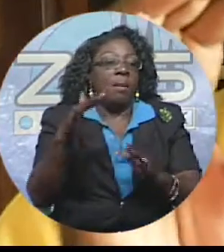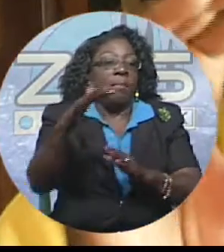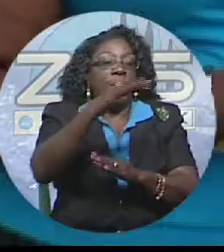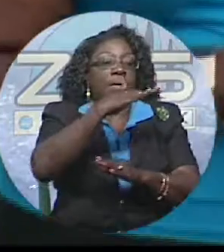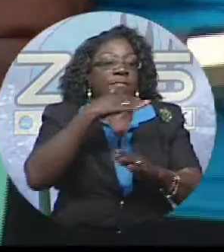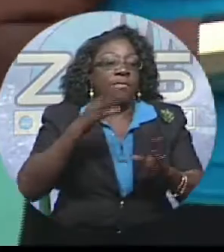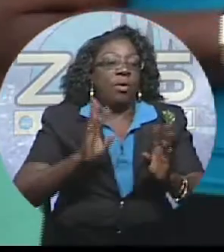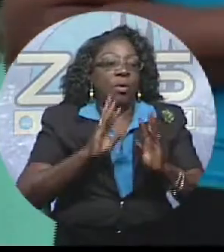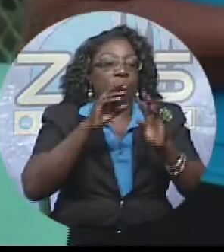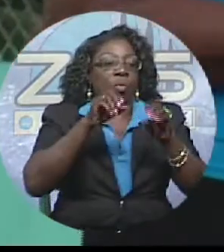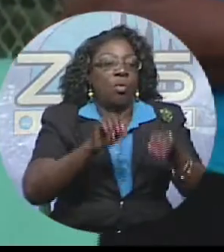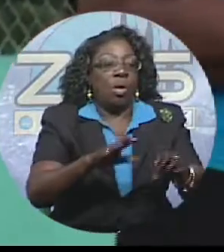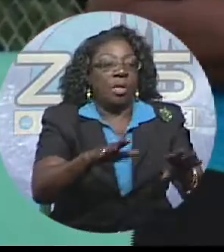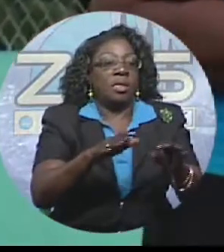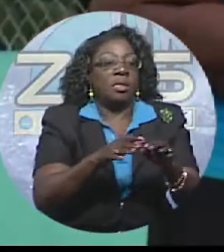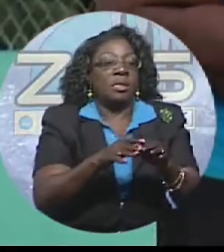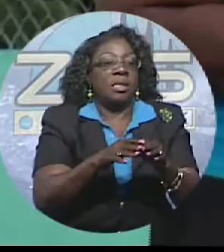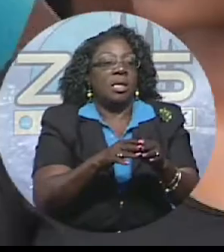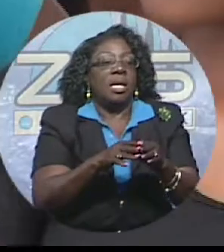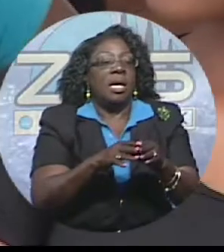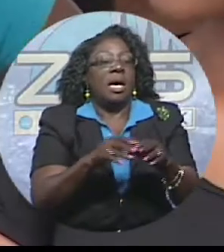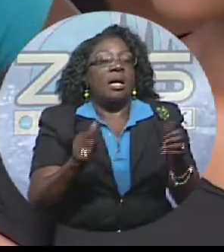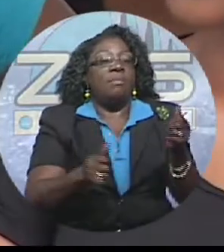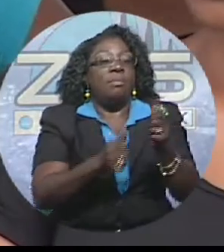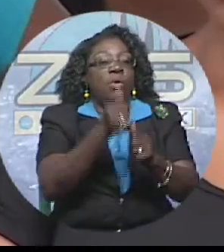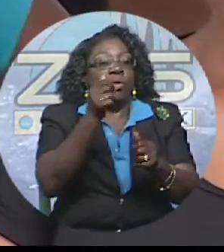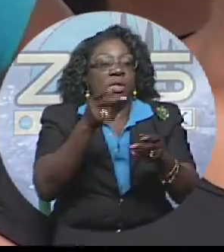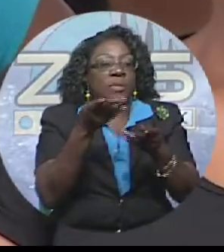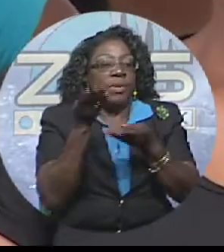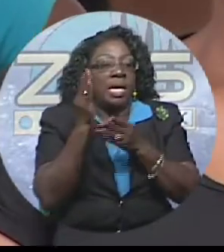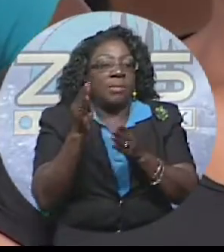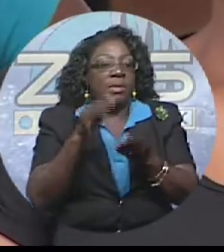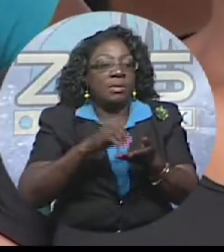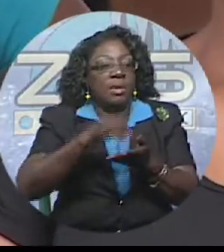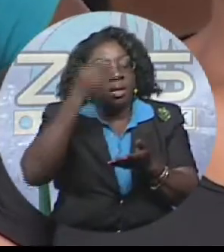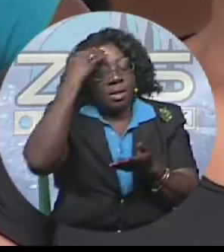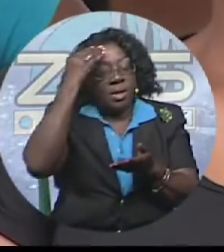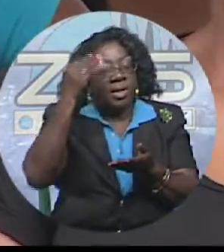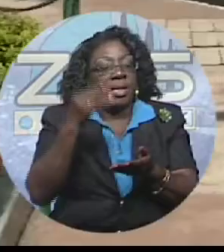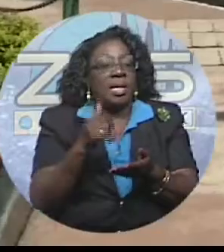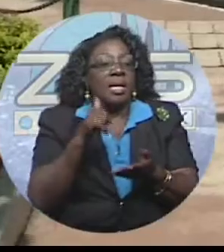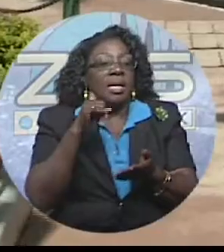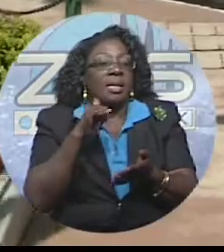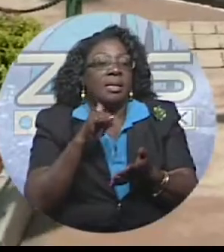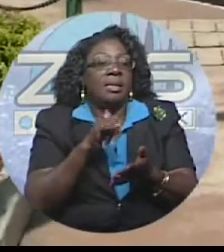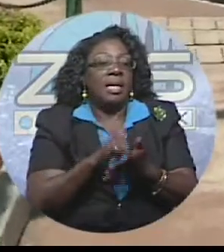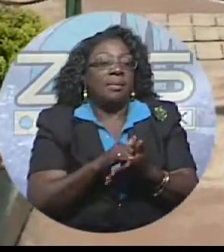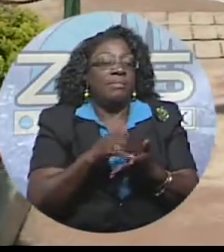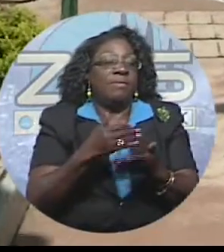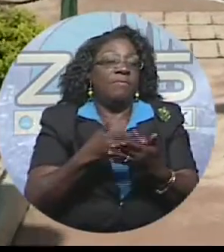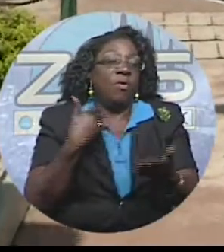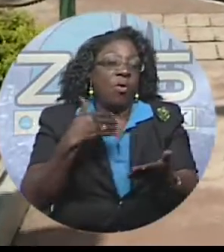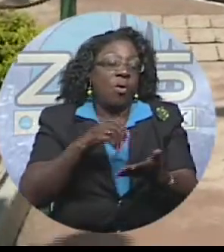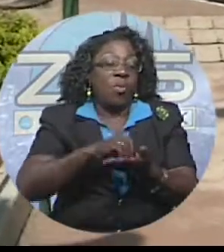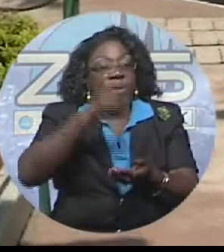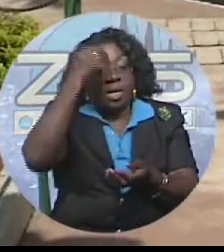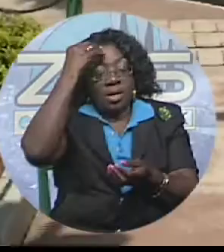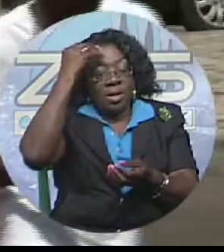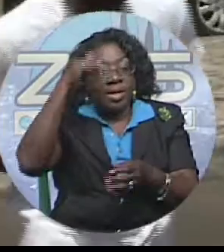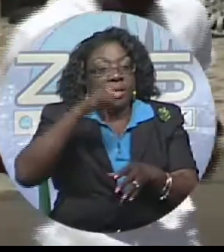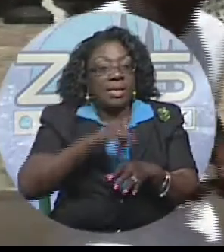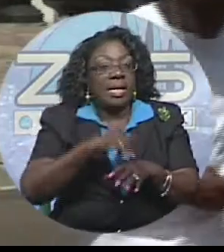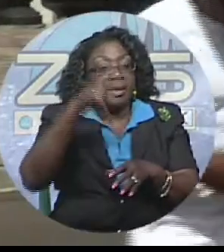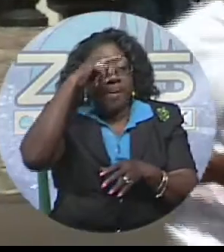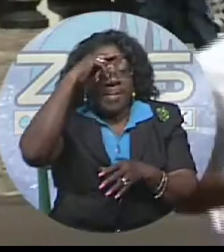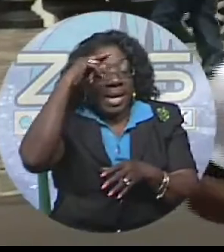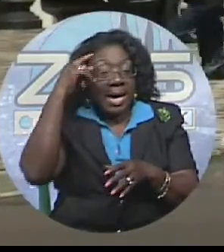waters. And the majority of Bahamians would be surprised to learn that while what most of them had previously learned in primary school about the meaning of